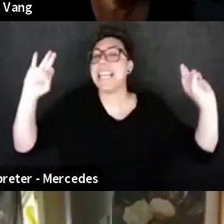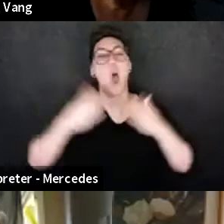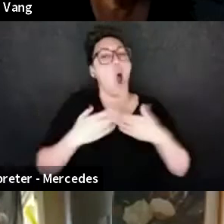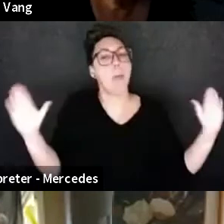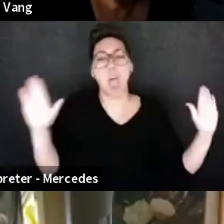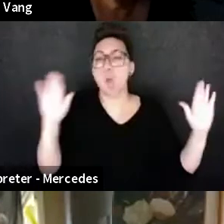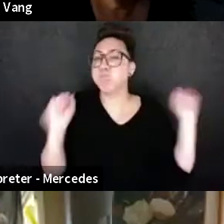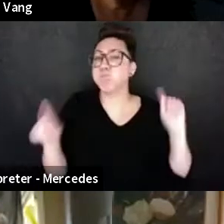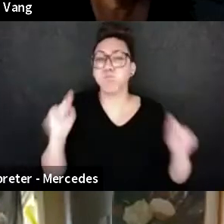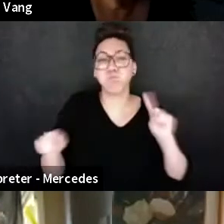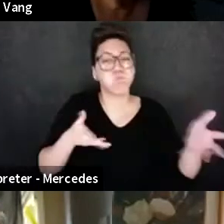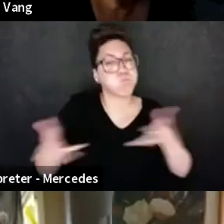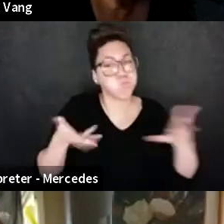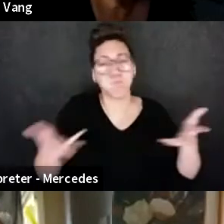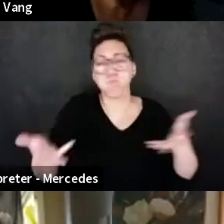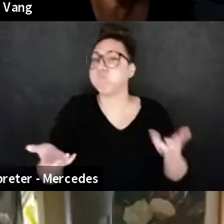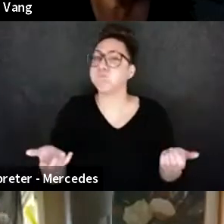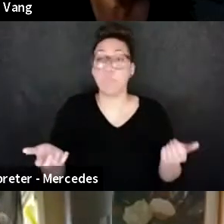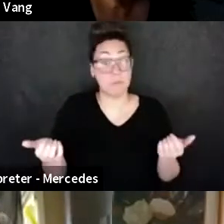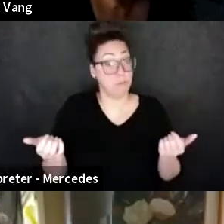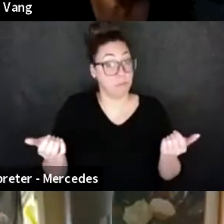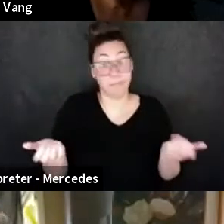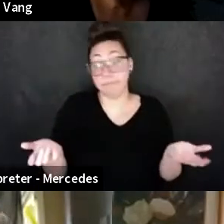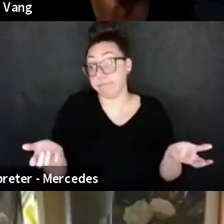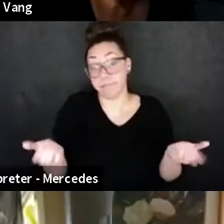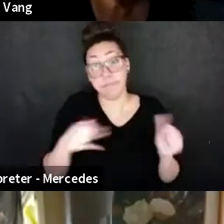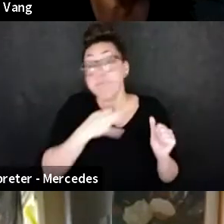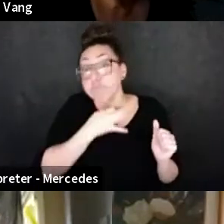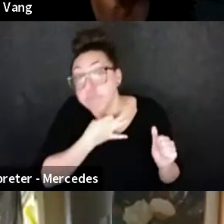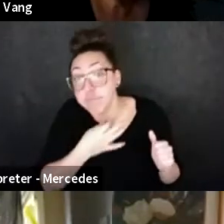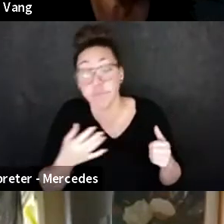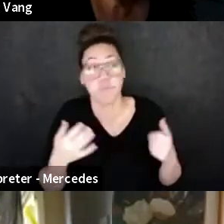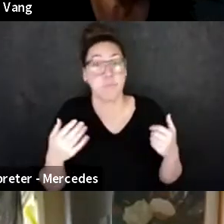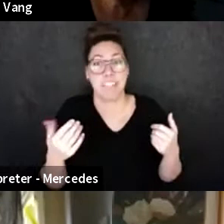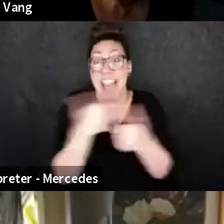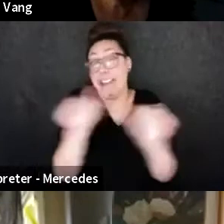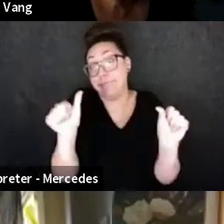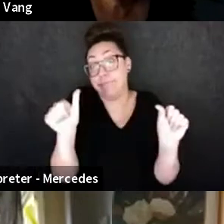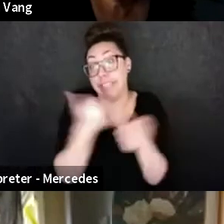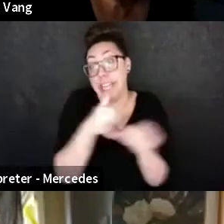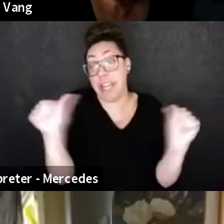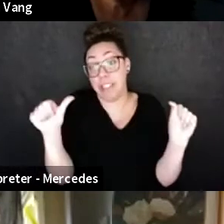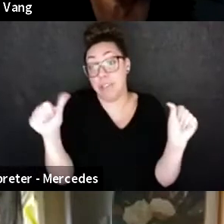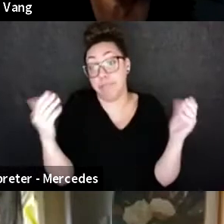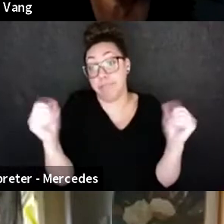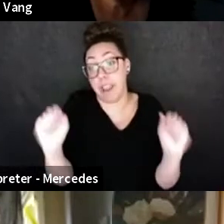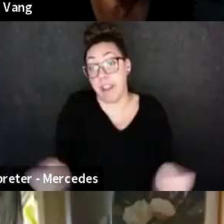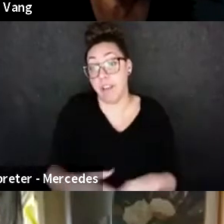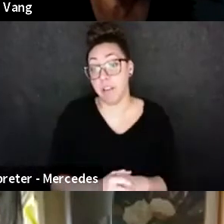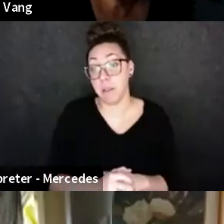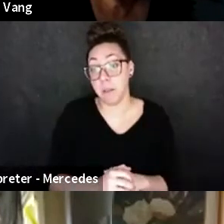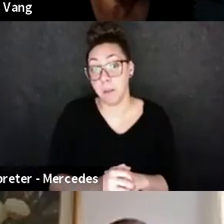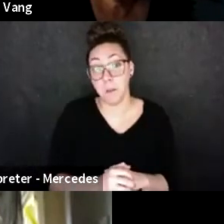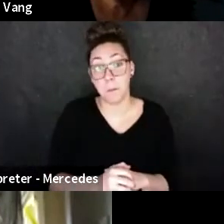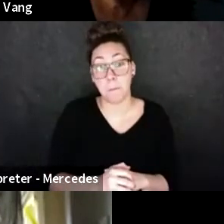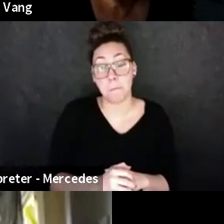ask anything that you're curious about, and anything. And if we can't answer it, we'll certainly get you